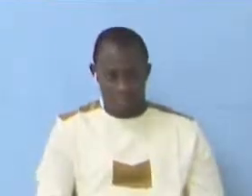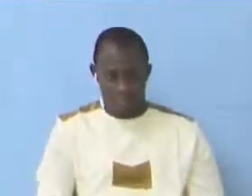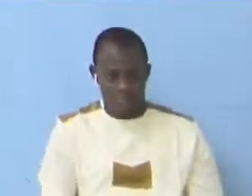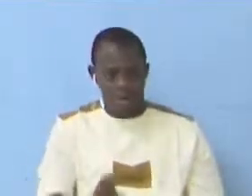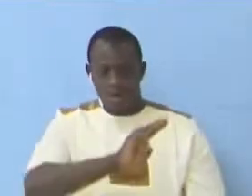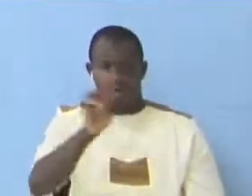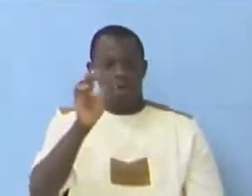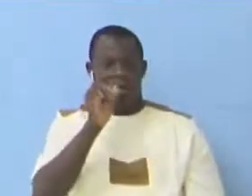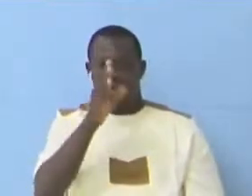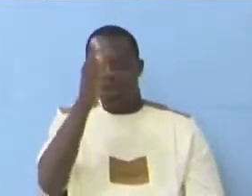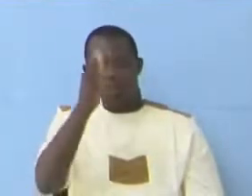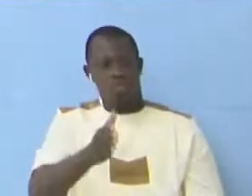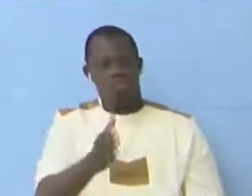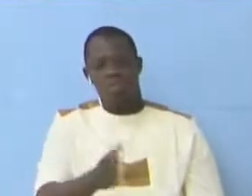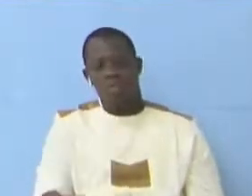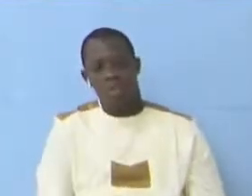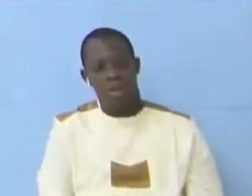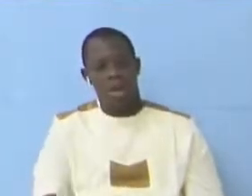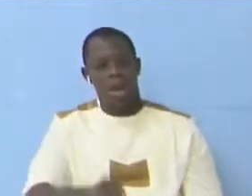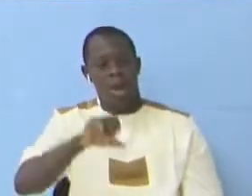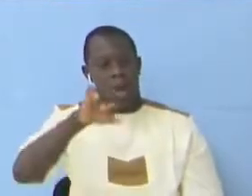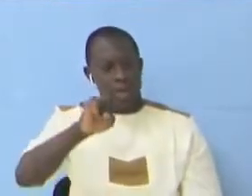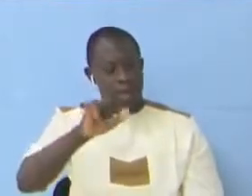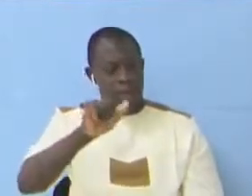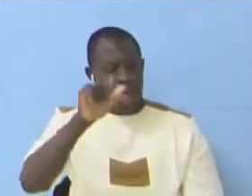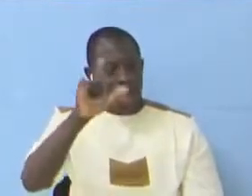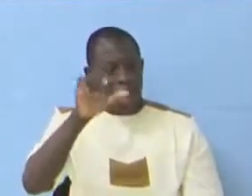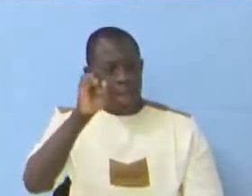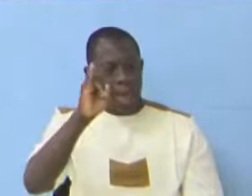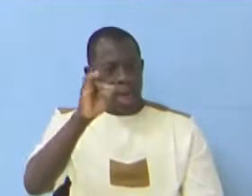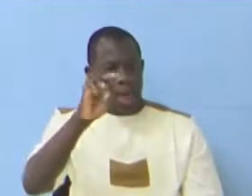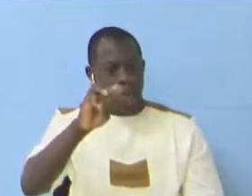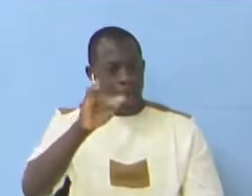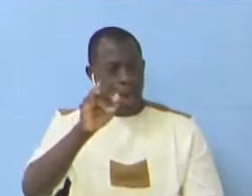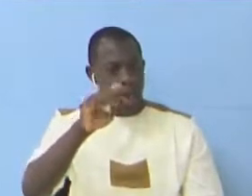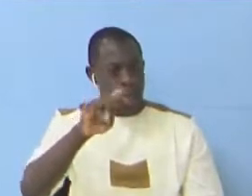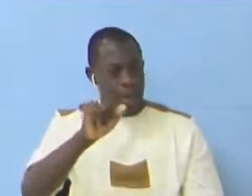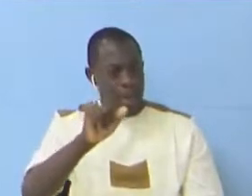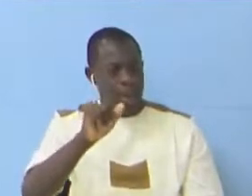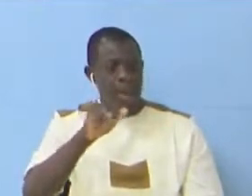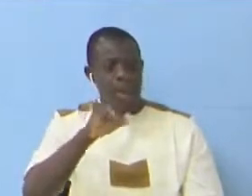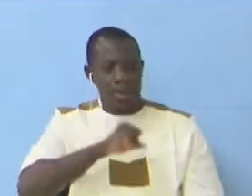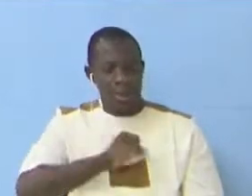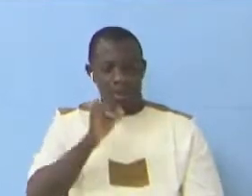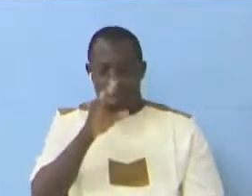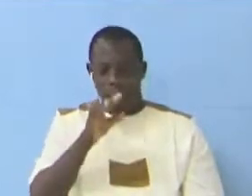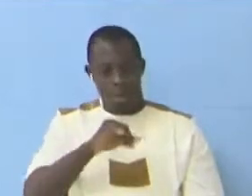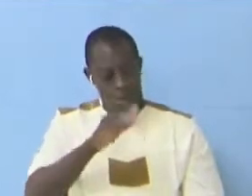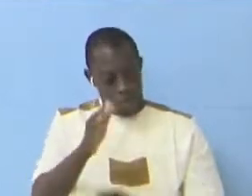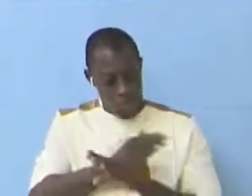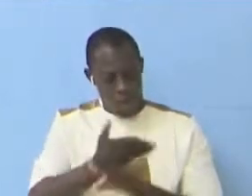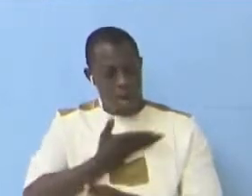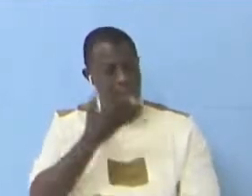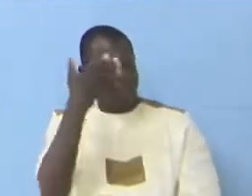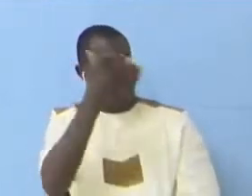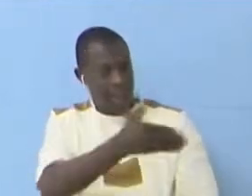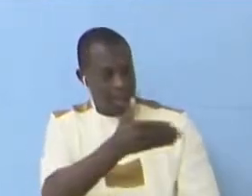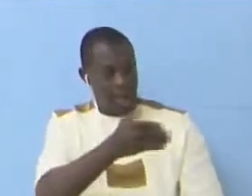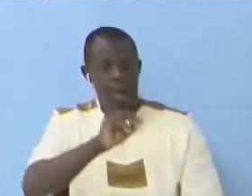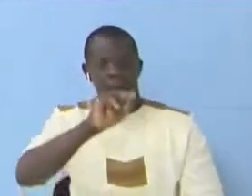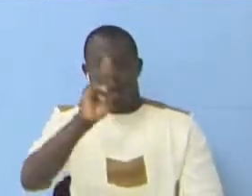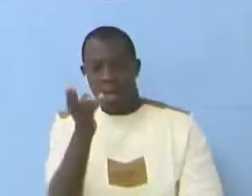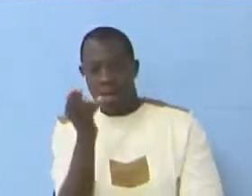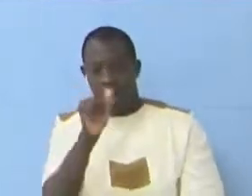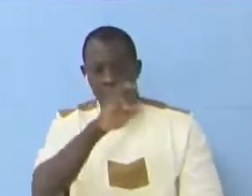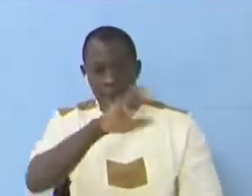the truth. waxu dëgg ji de. Salimina Drame, he said he was there. Hari Sambu, he said he was there,